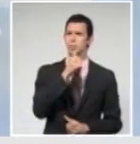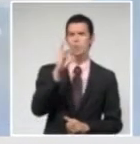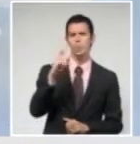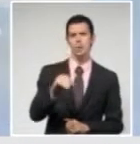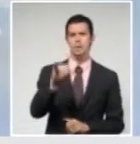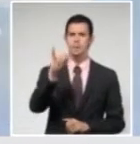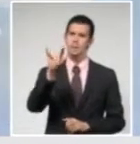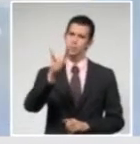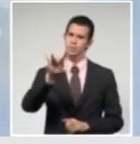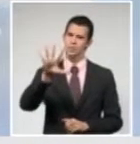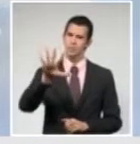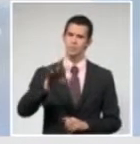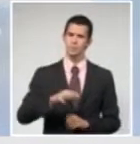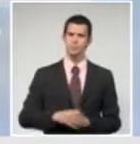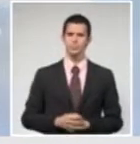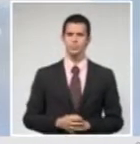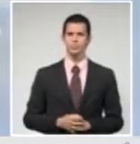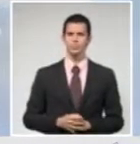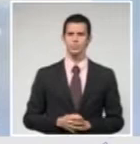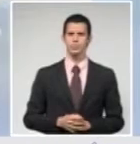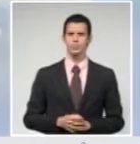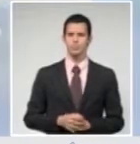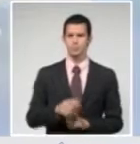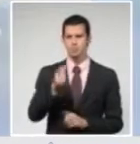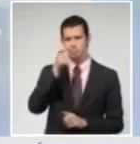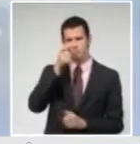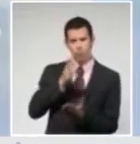4,755 people are hospitalized in Cuba.